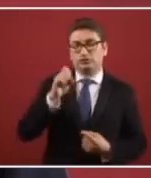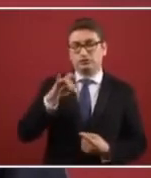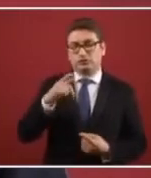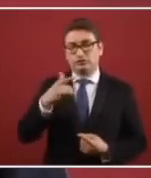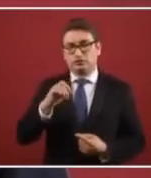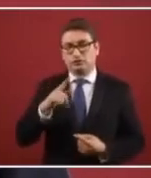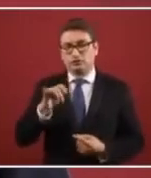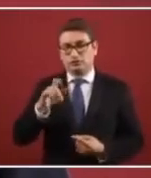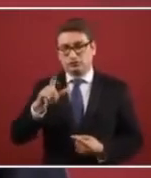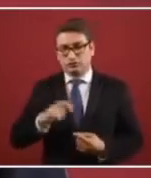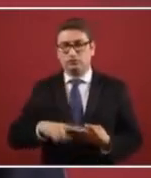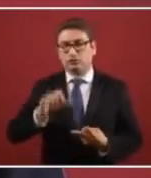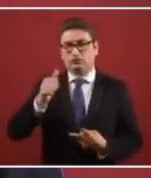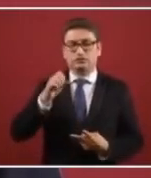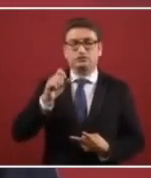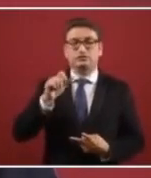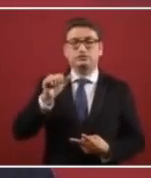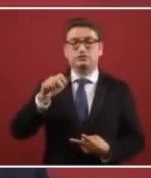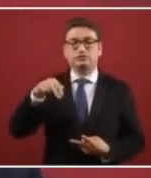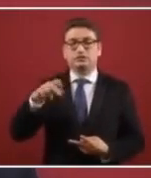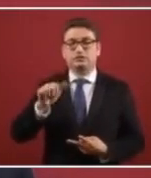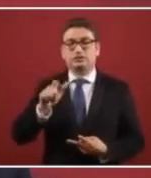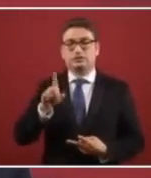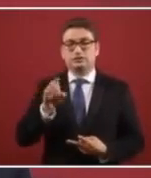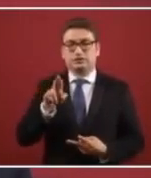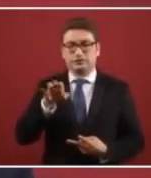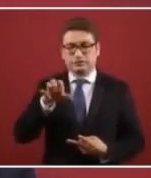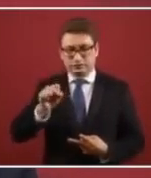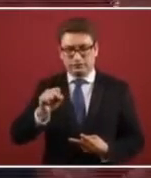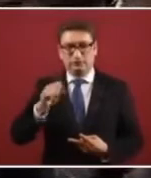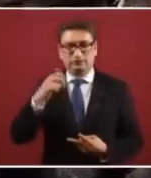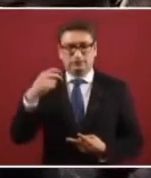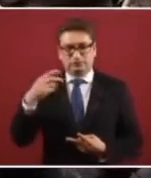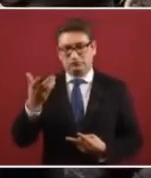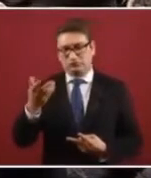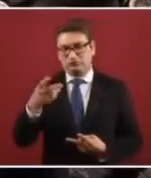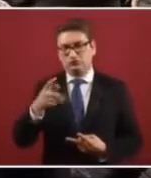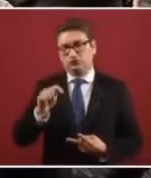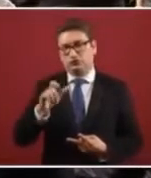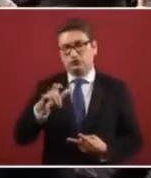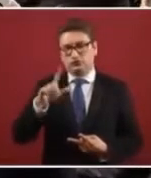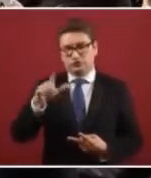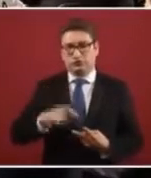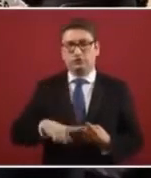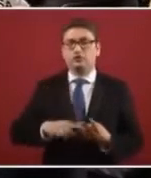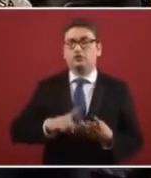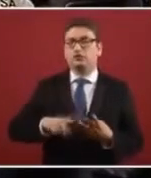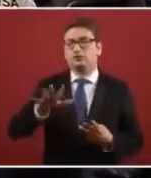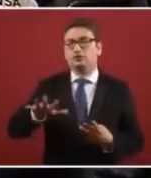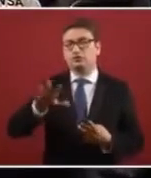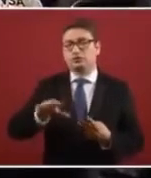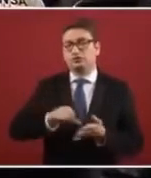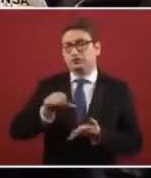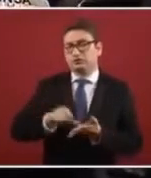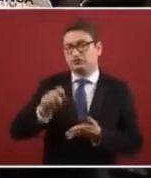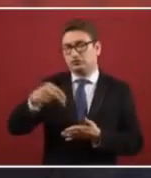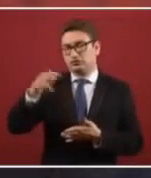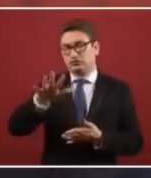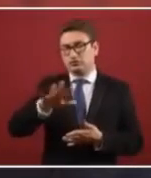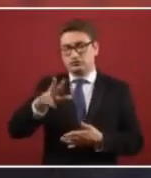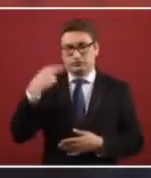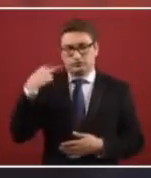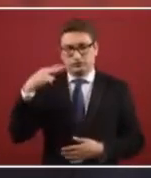from Santiago Tula and another from in central north